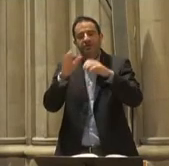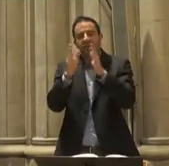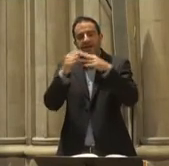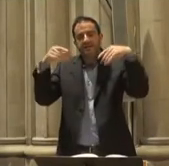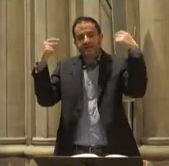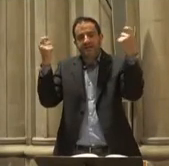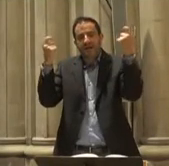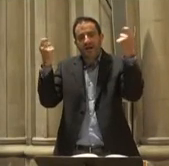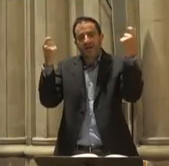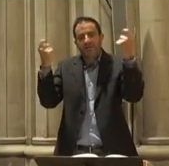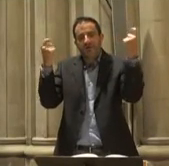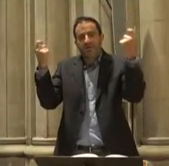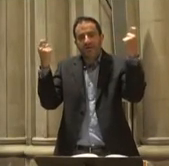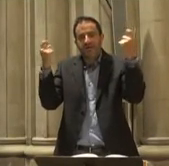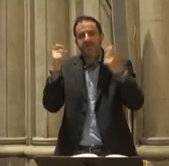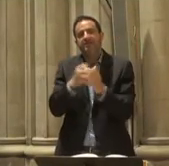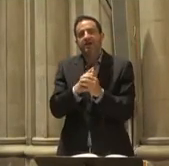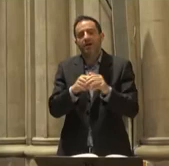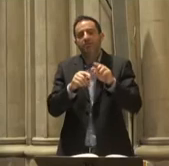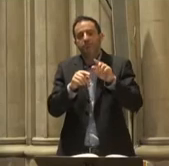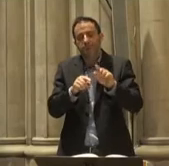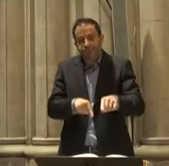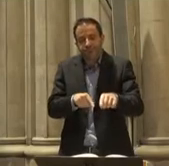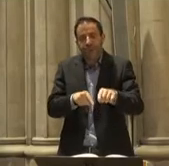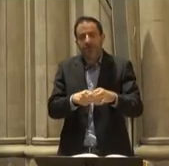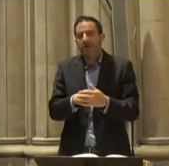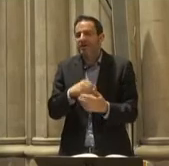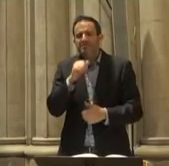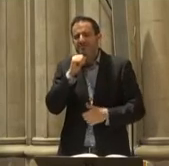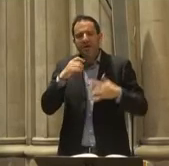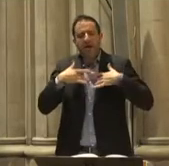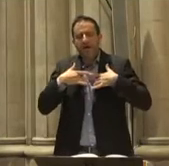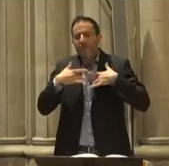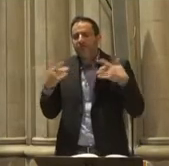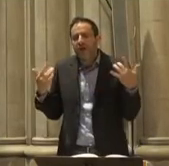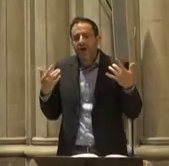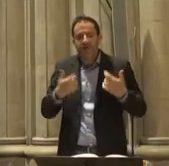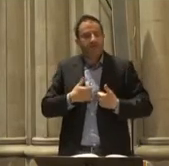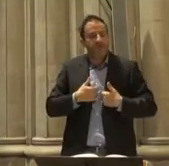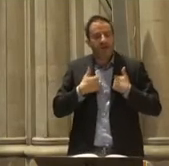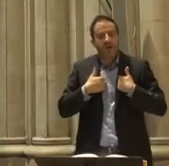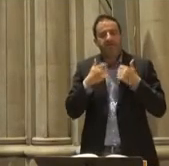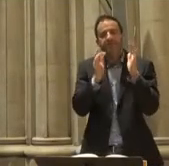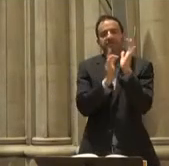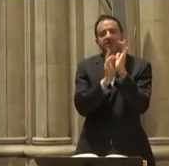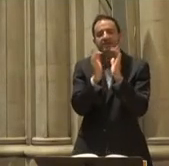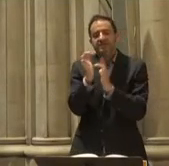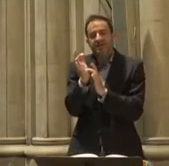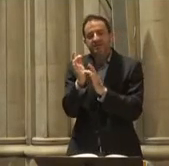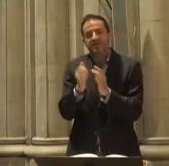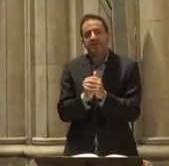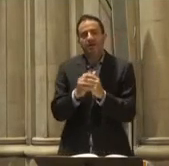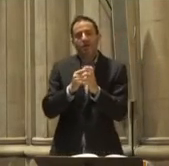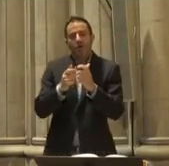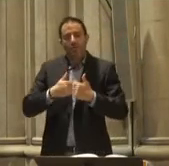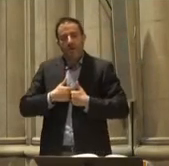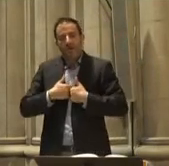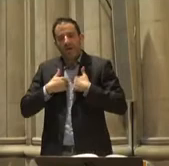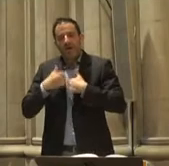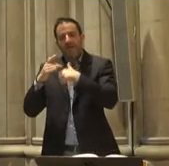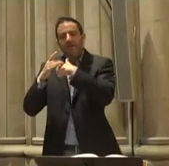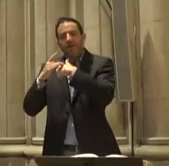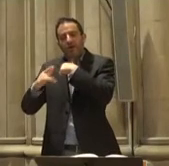celebrates a doctrinal claim, as opposed to an event from the life of Jesus or from the life of the